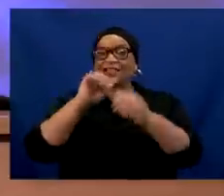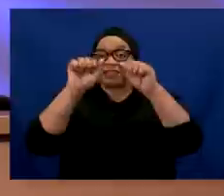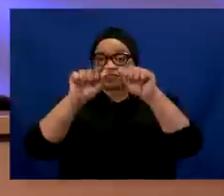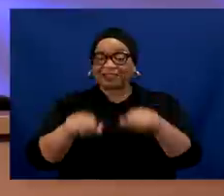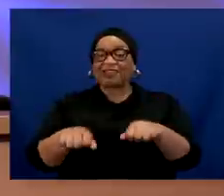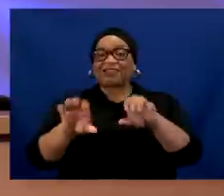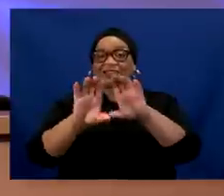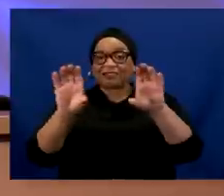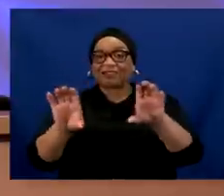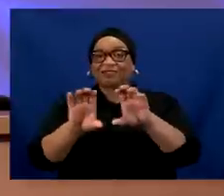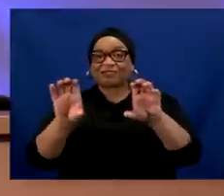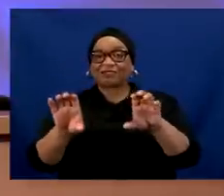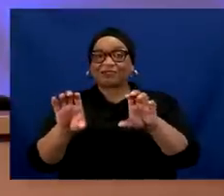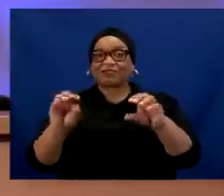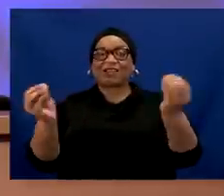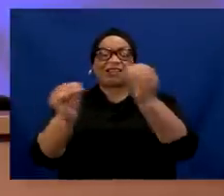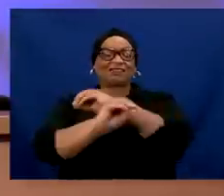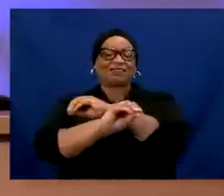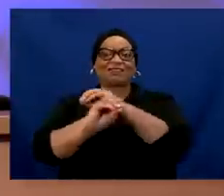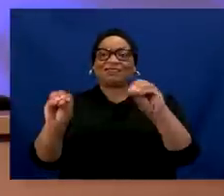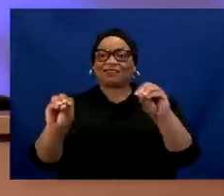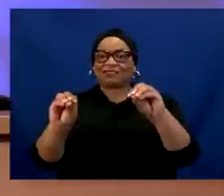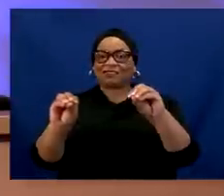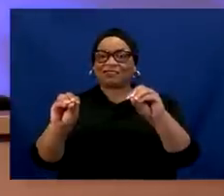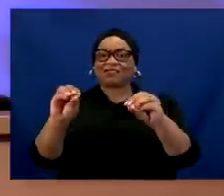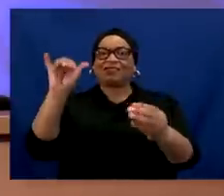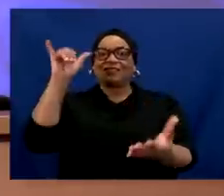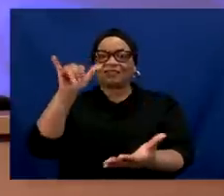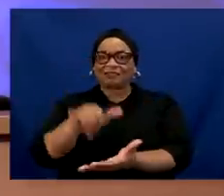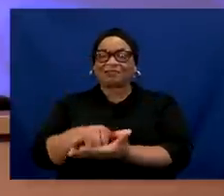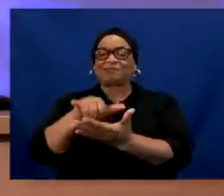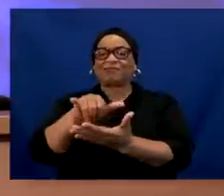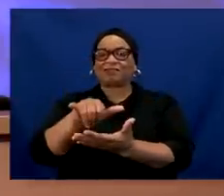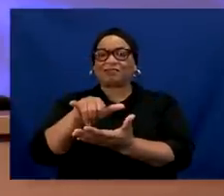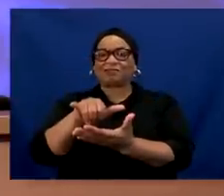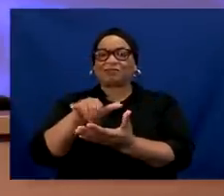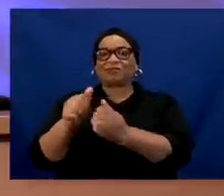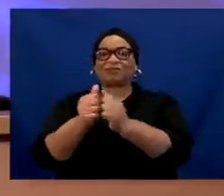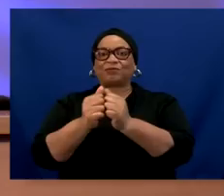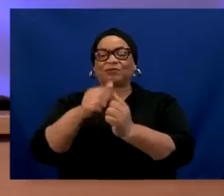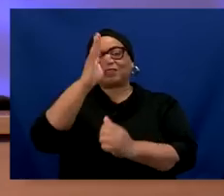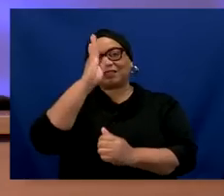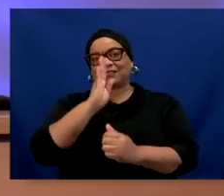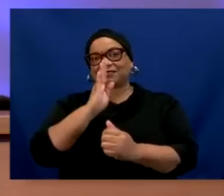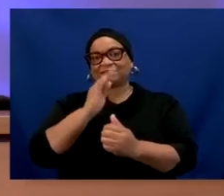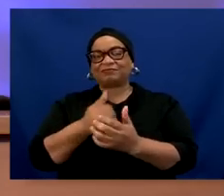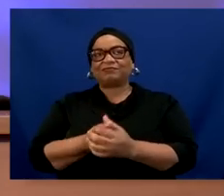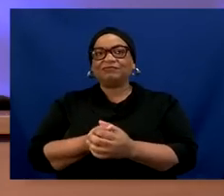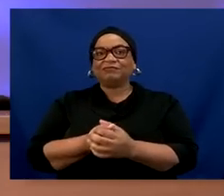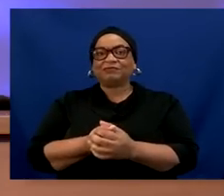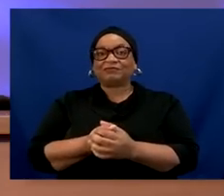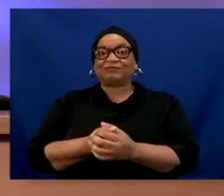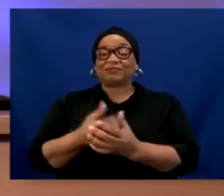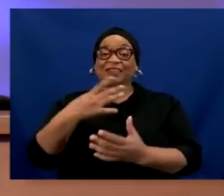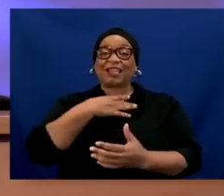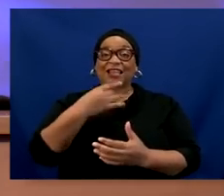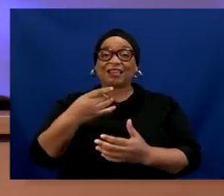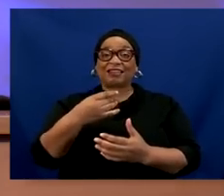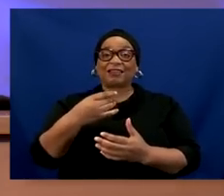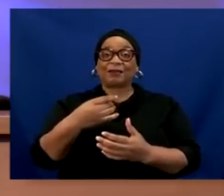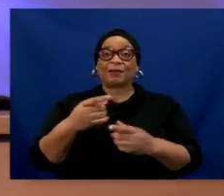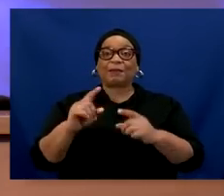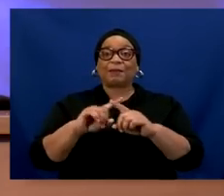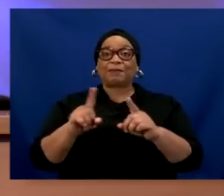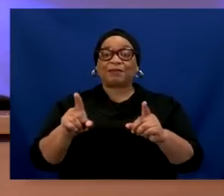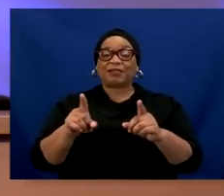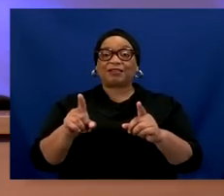it. Nothing is impossible with God. Now, I like that, but may I please give it to